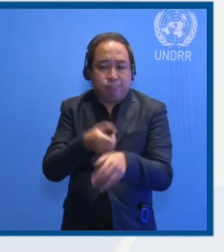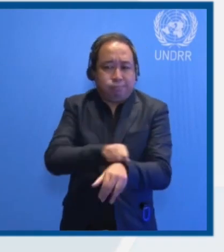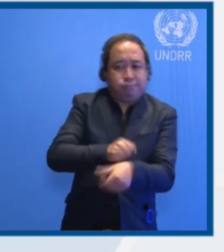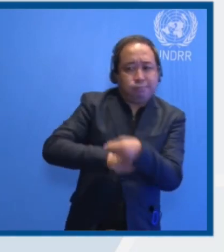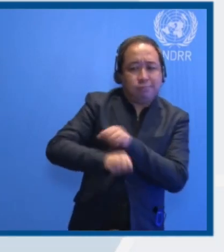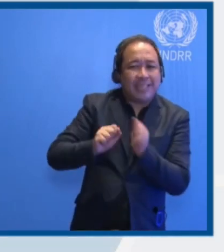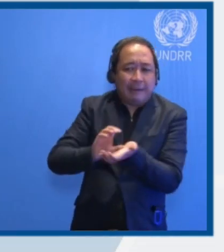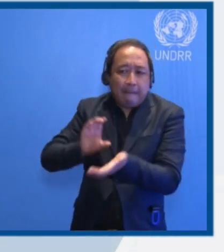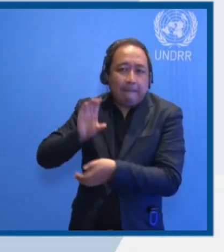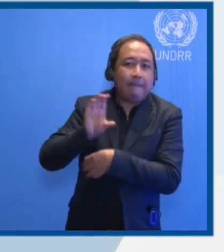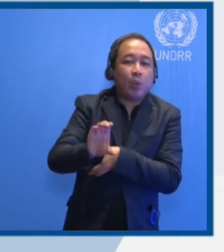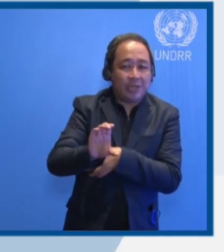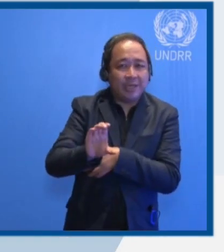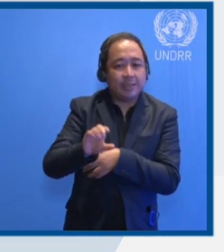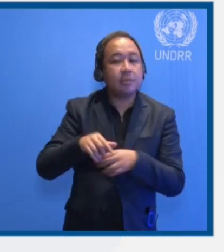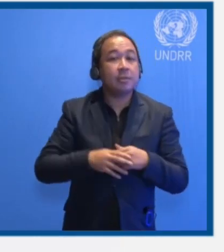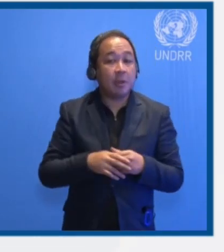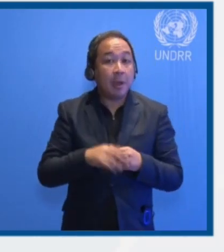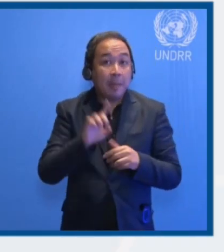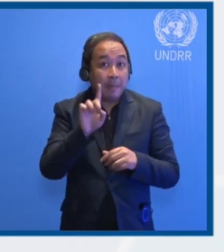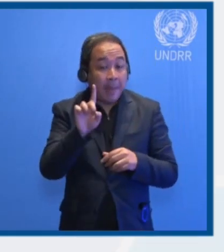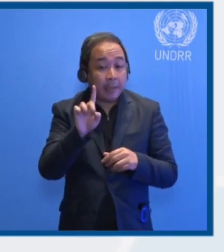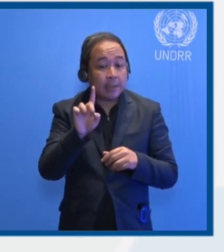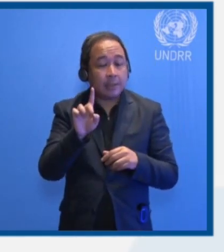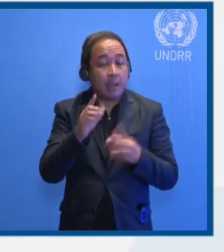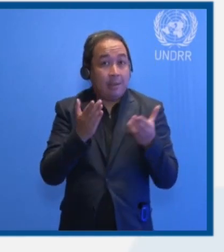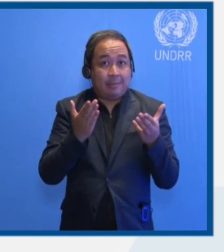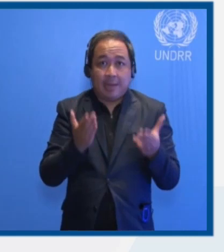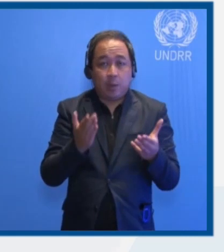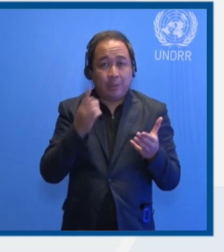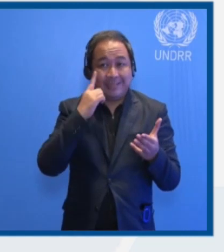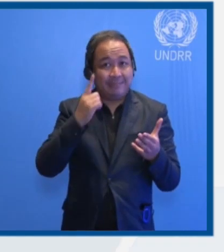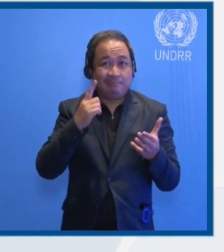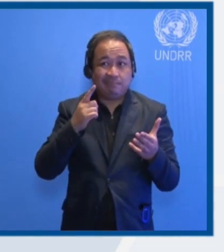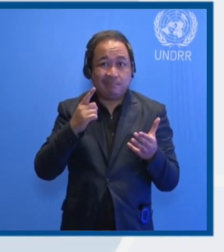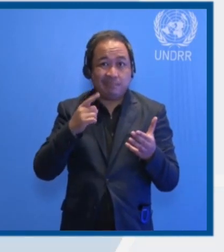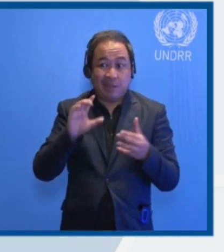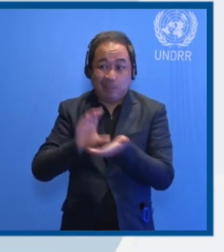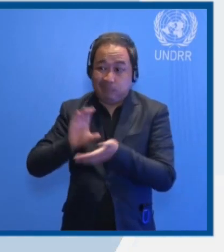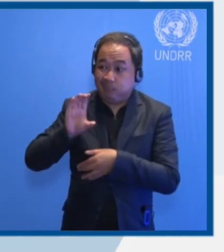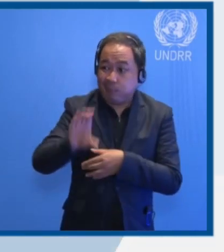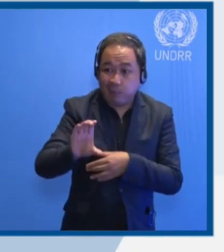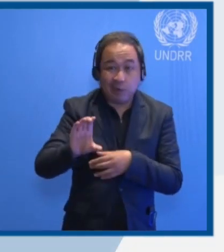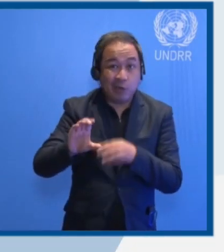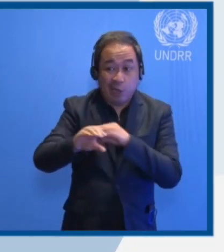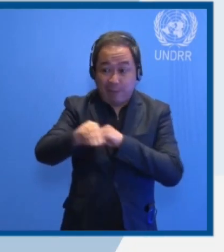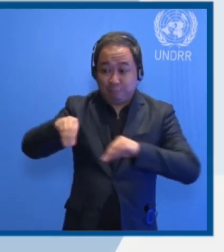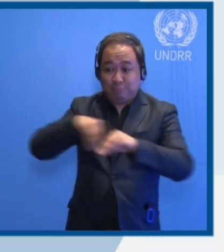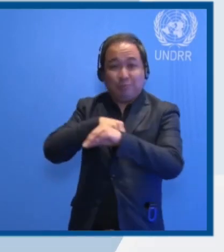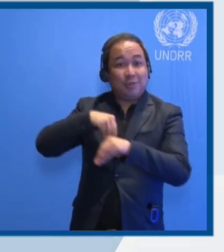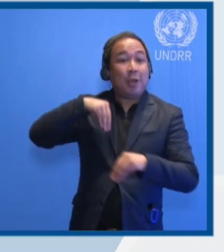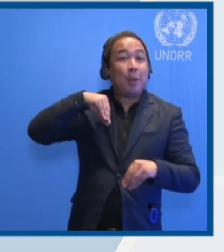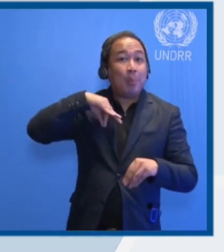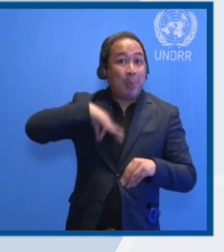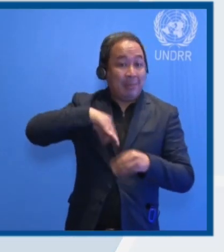both green and grey, but it is largely not revenue generating. And the private sector does need